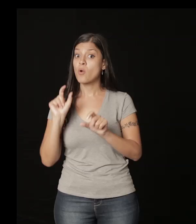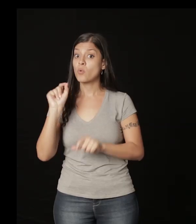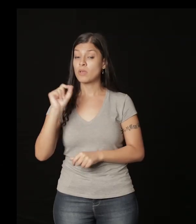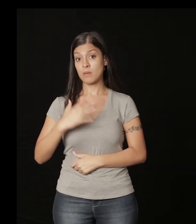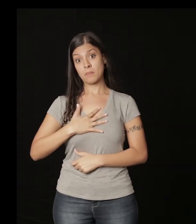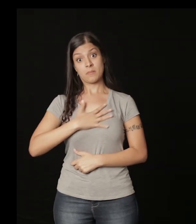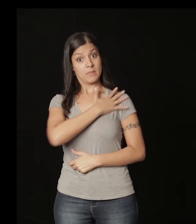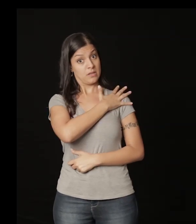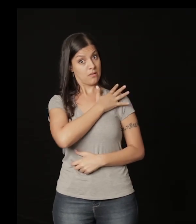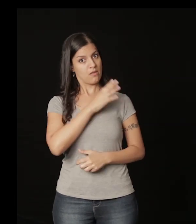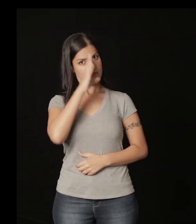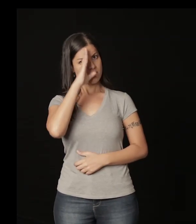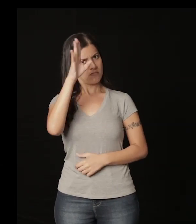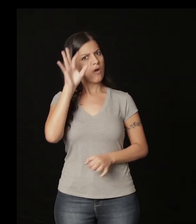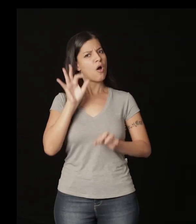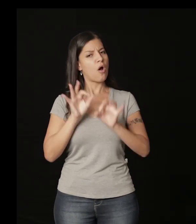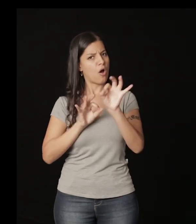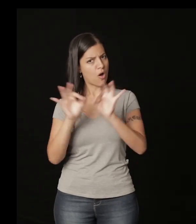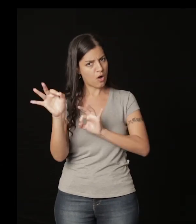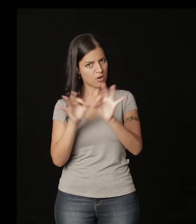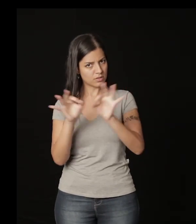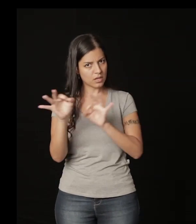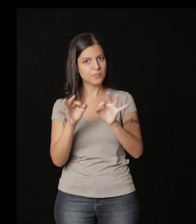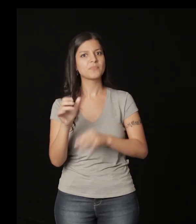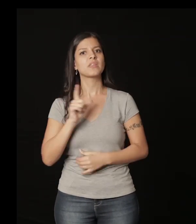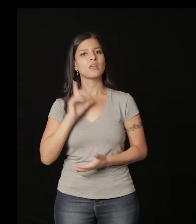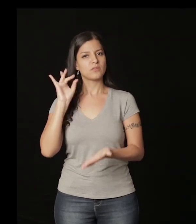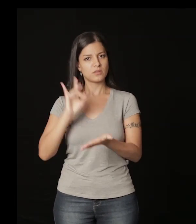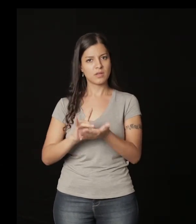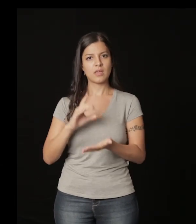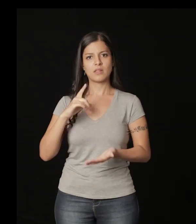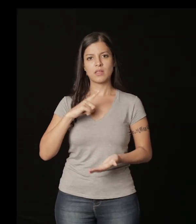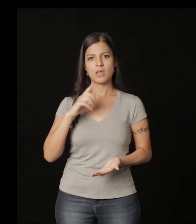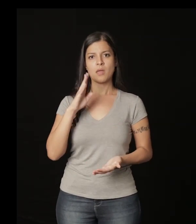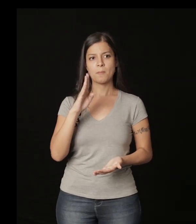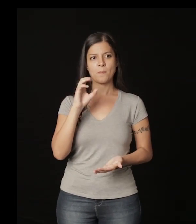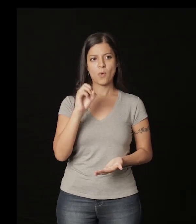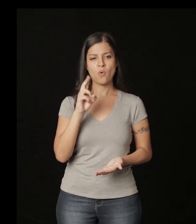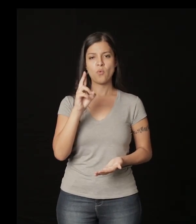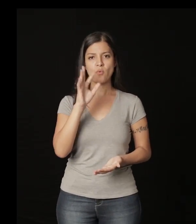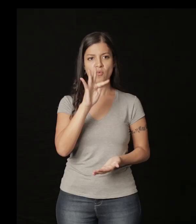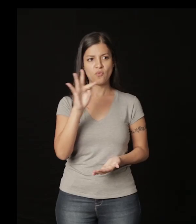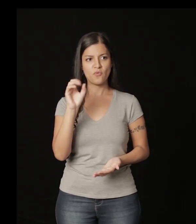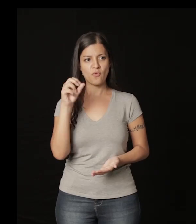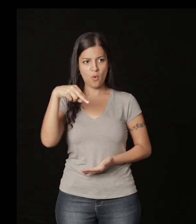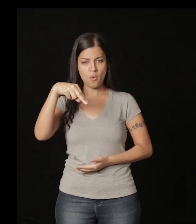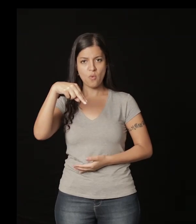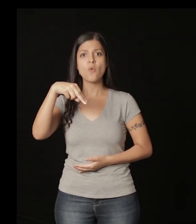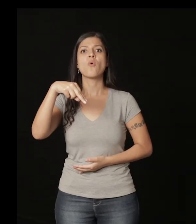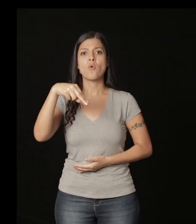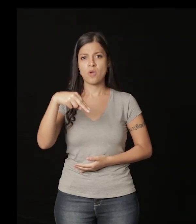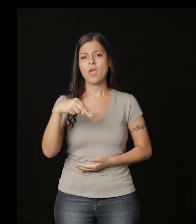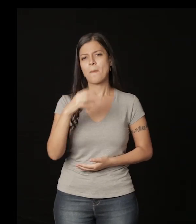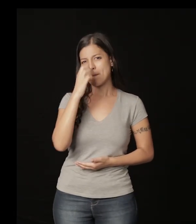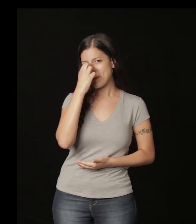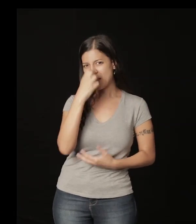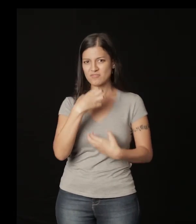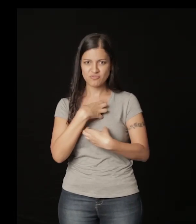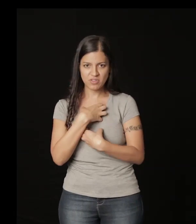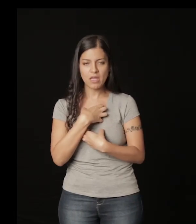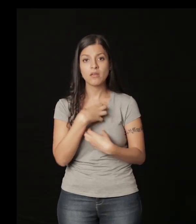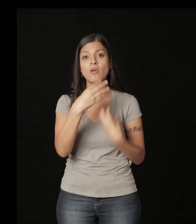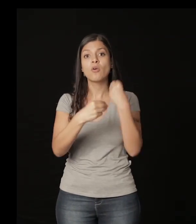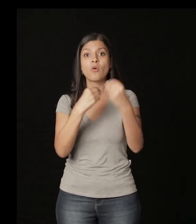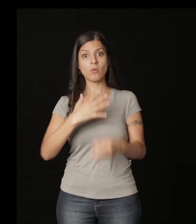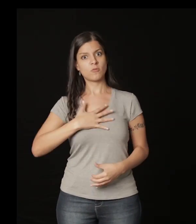você está vendo uma estrutura oficial, e você traz a figura do bufuno para desmontar esse sistema.